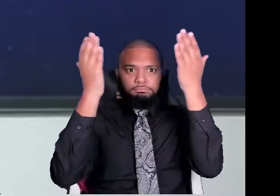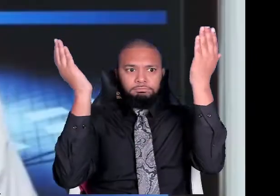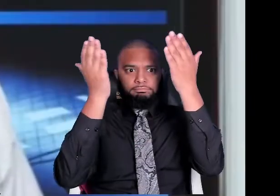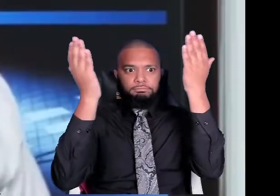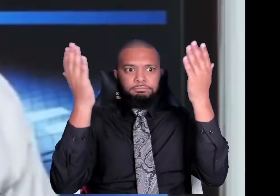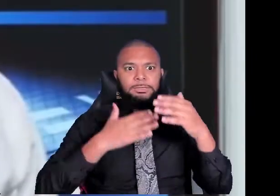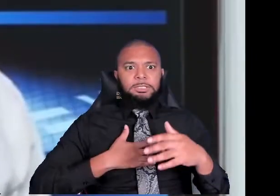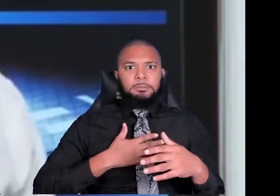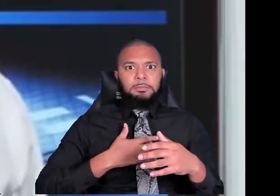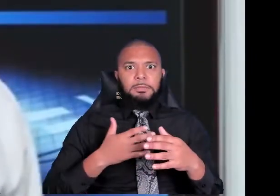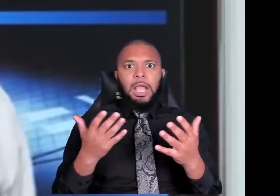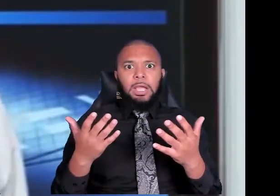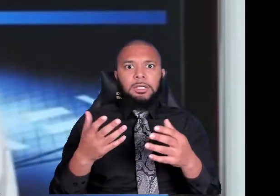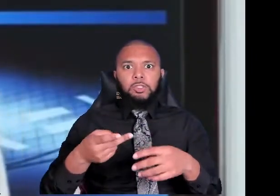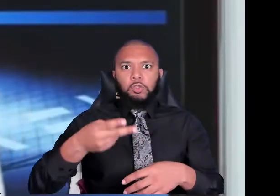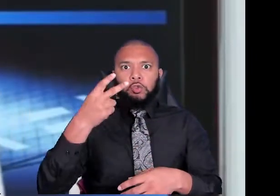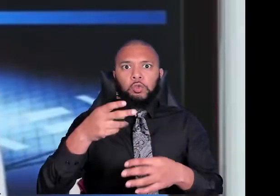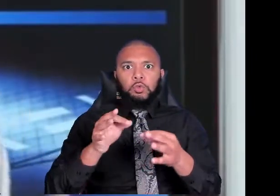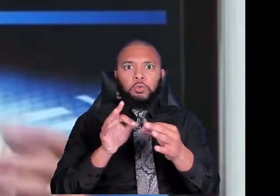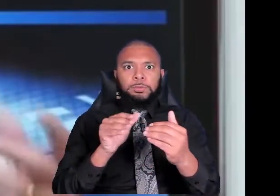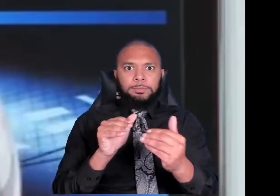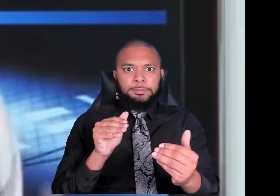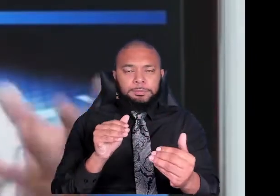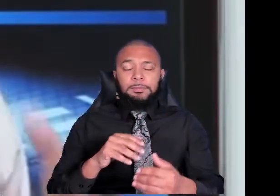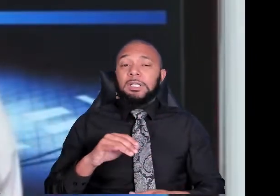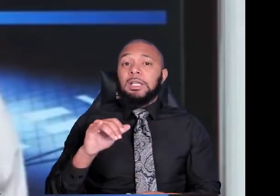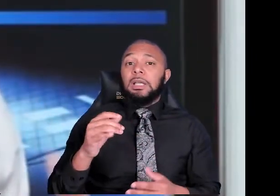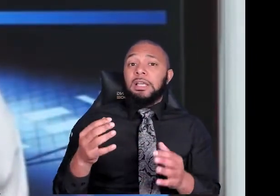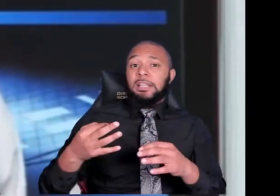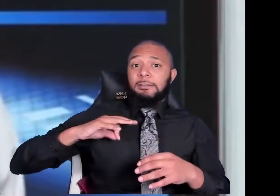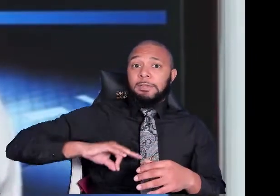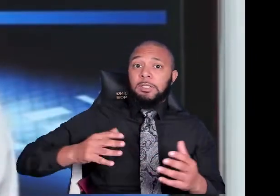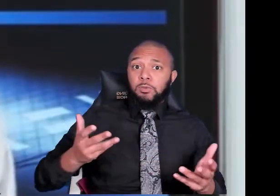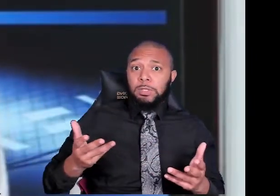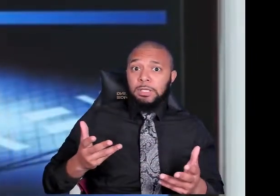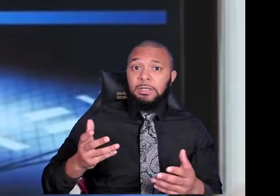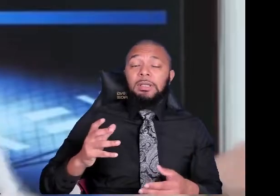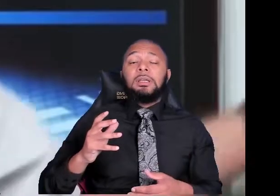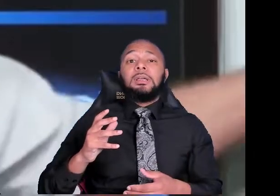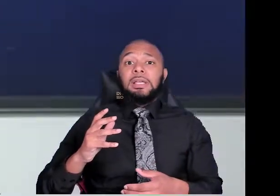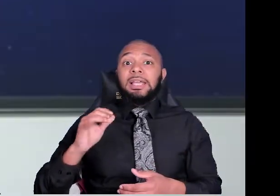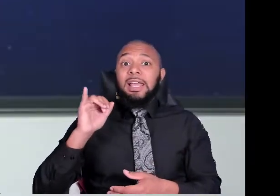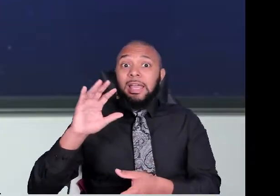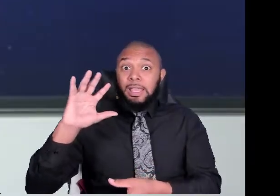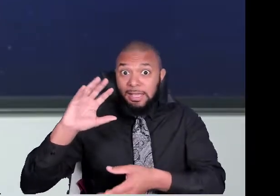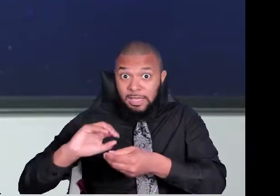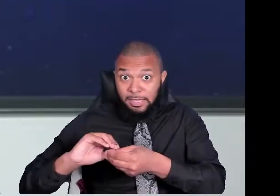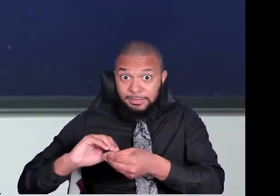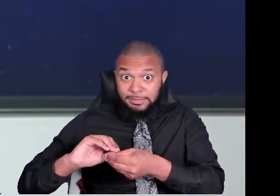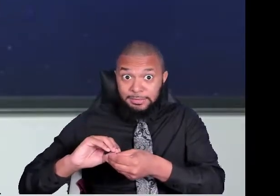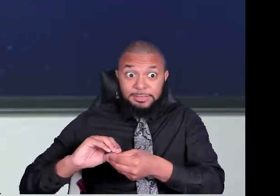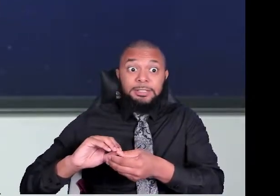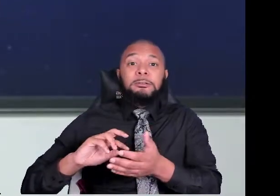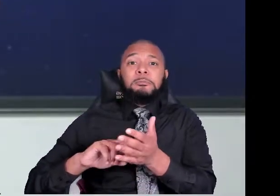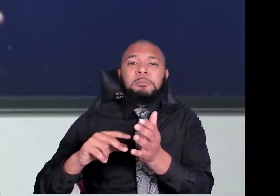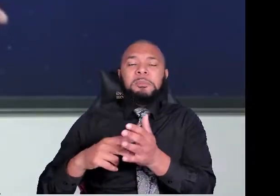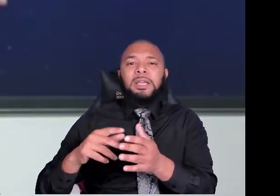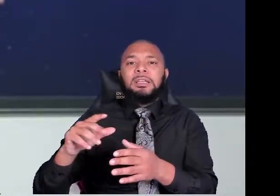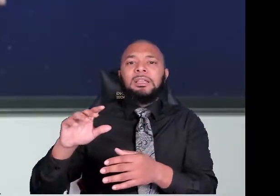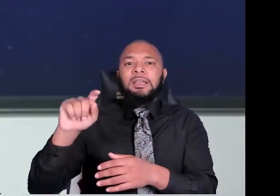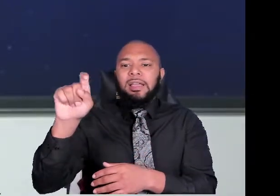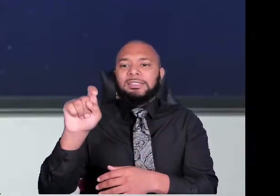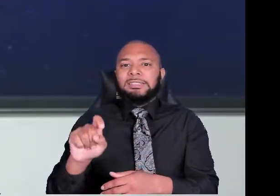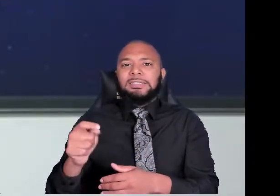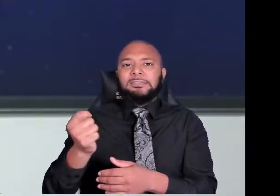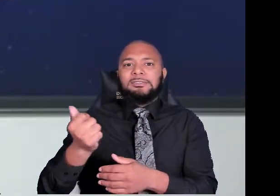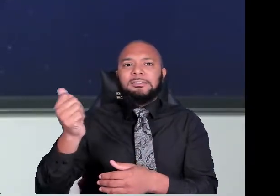now. And again, the advantage is if I add my equations together now, these two terms will drop out,